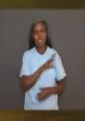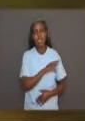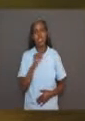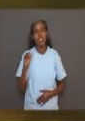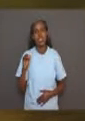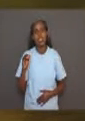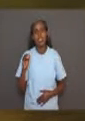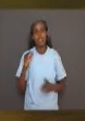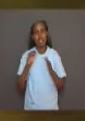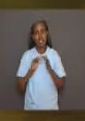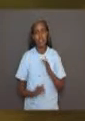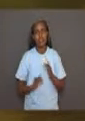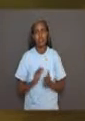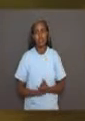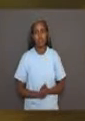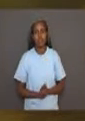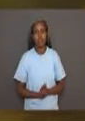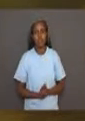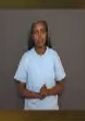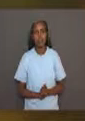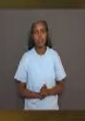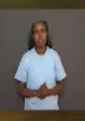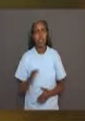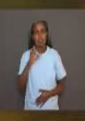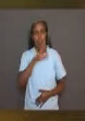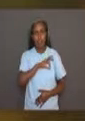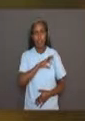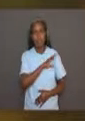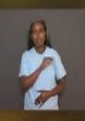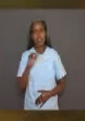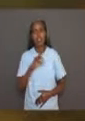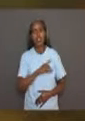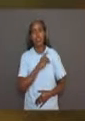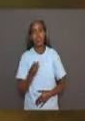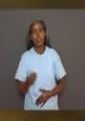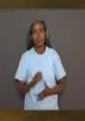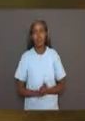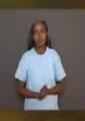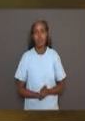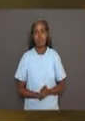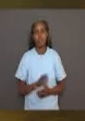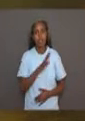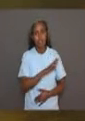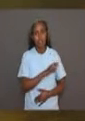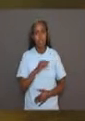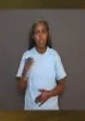and decreases, profit and loss,